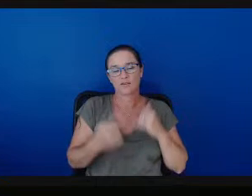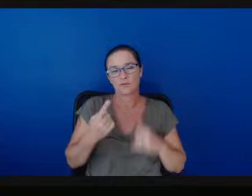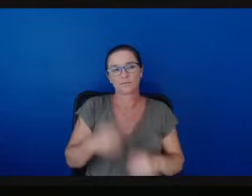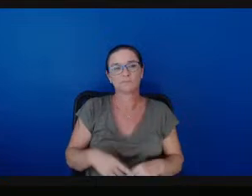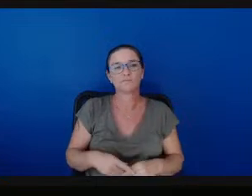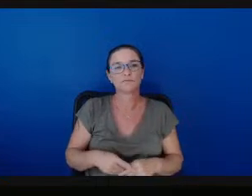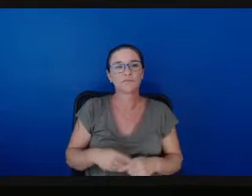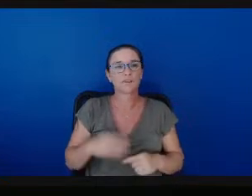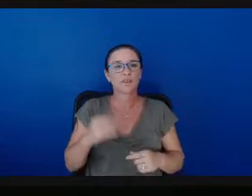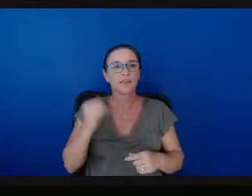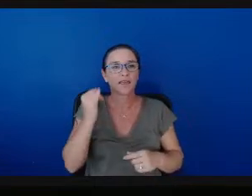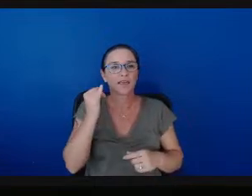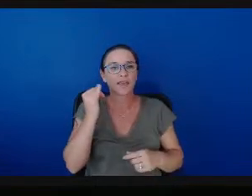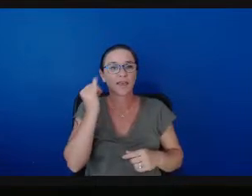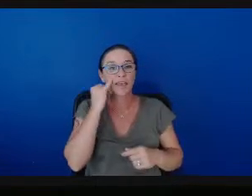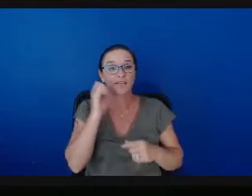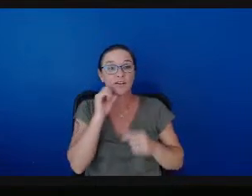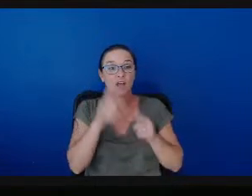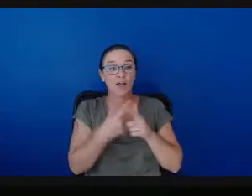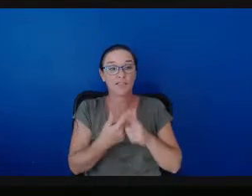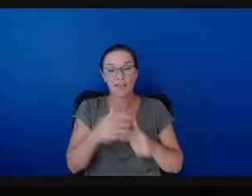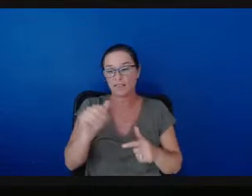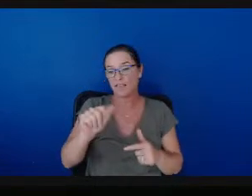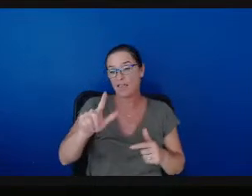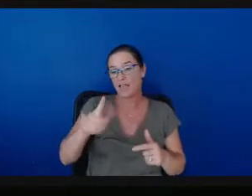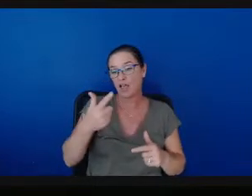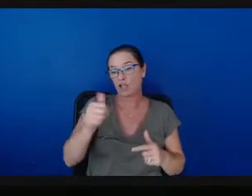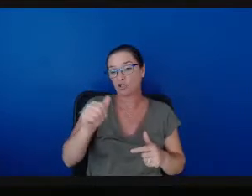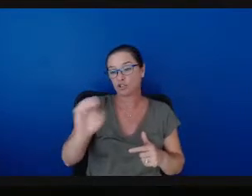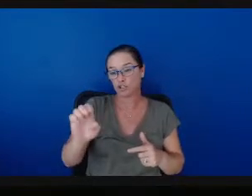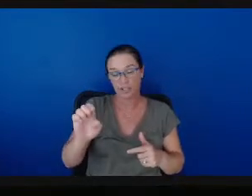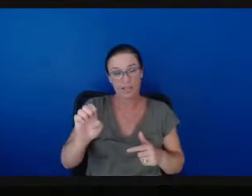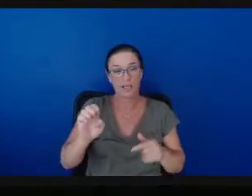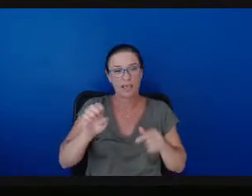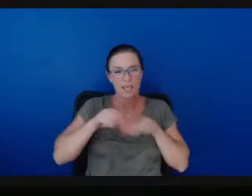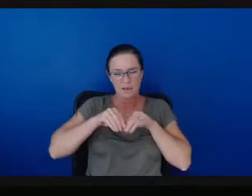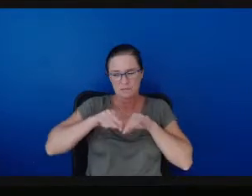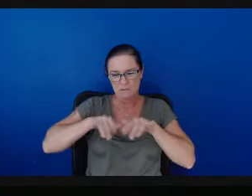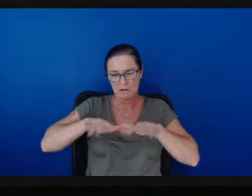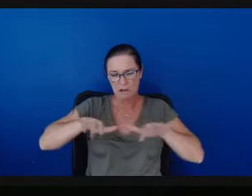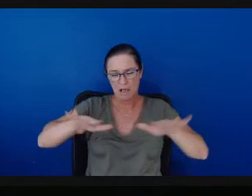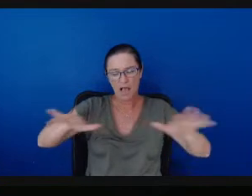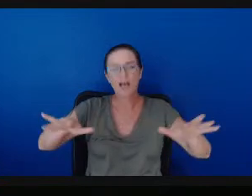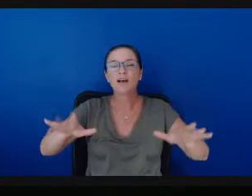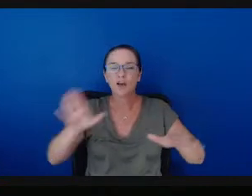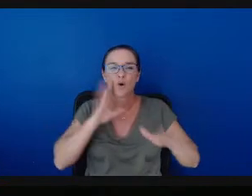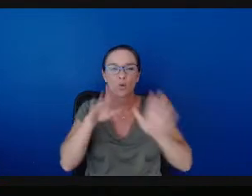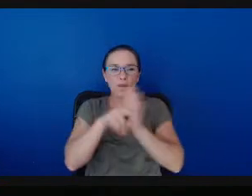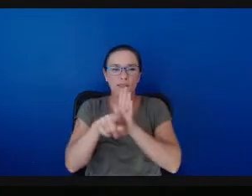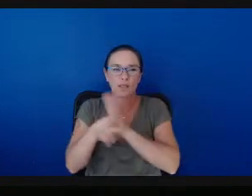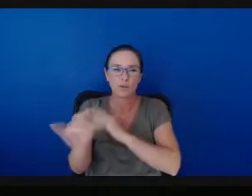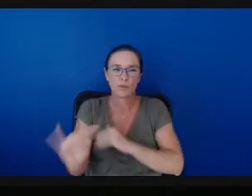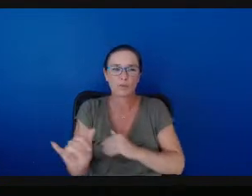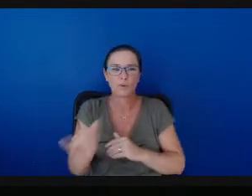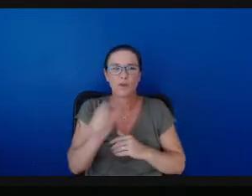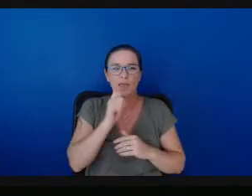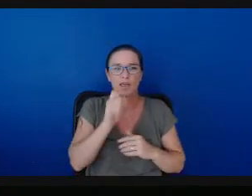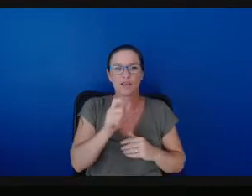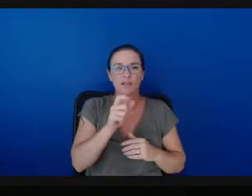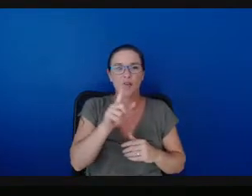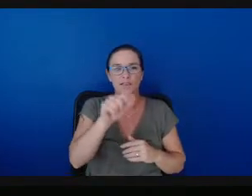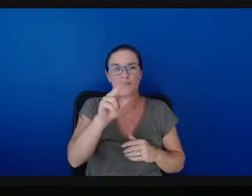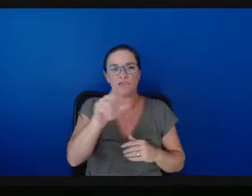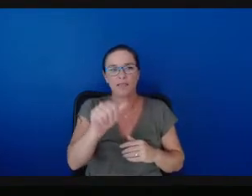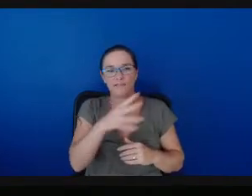get them, it's the algae bloom will. And that was really the thing that looked like it got the most stuff in 2018. It wasn't really the lava and the heat that